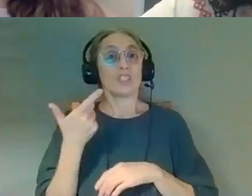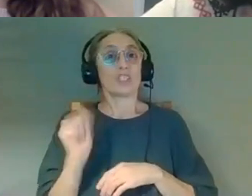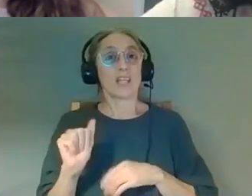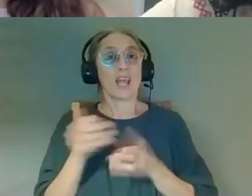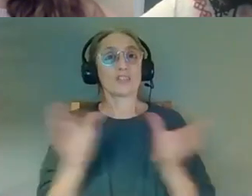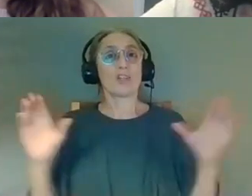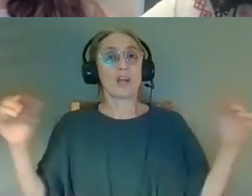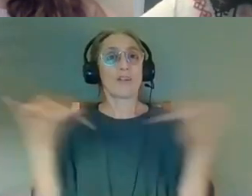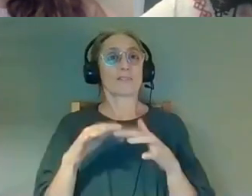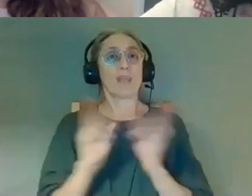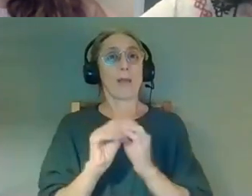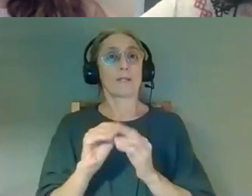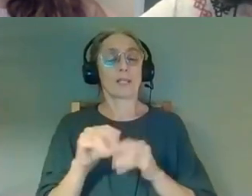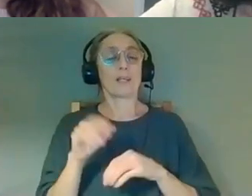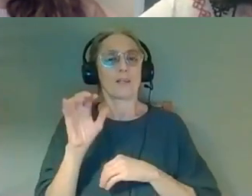that one of the